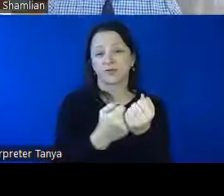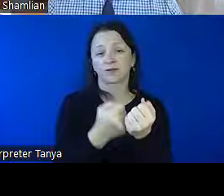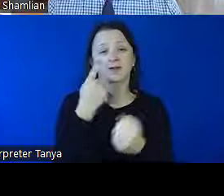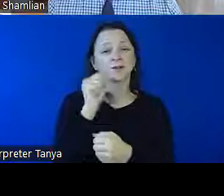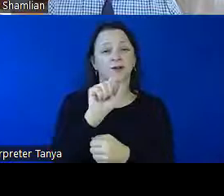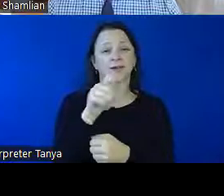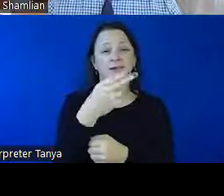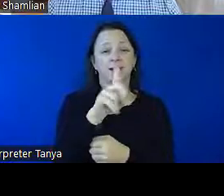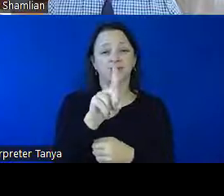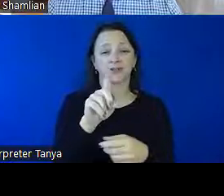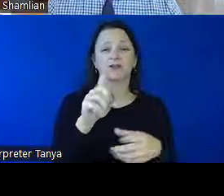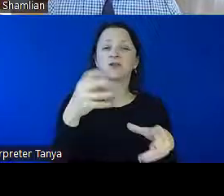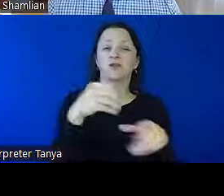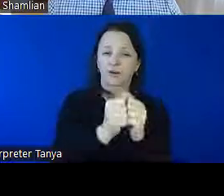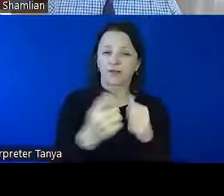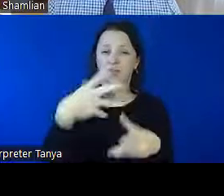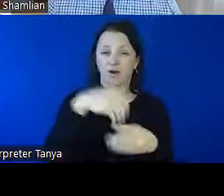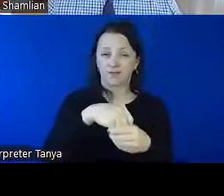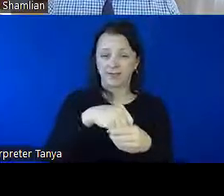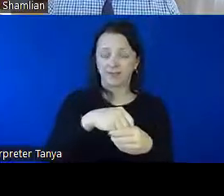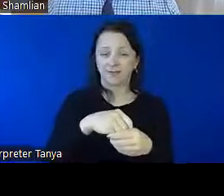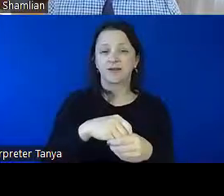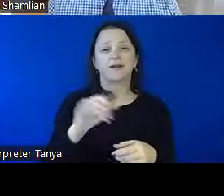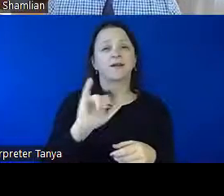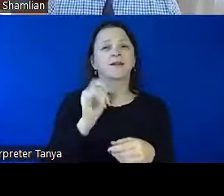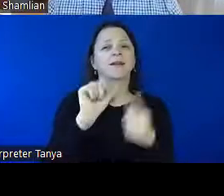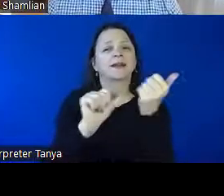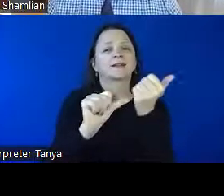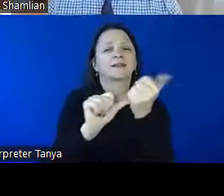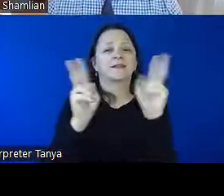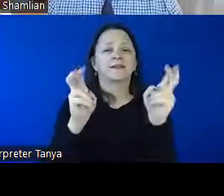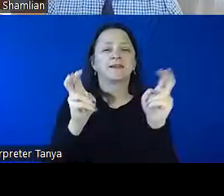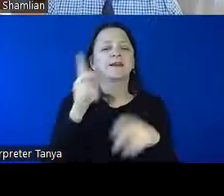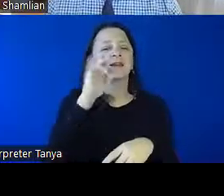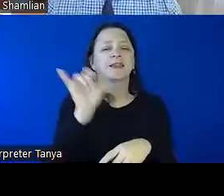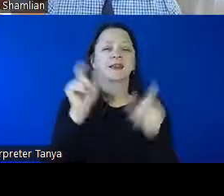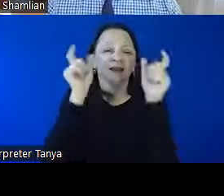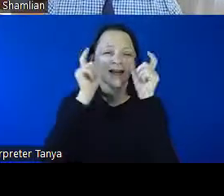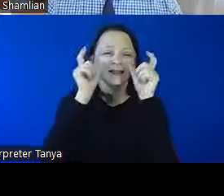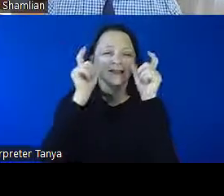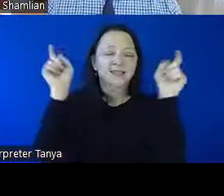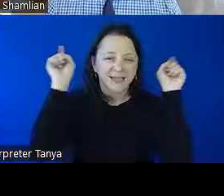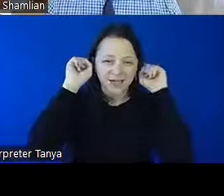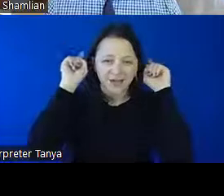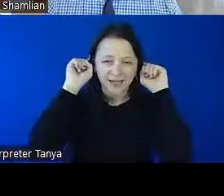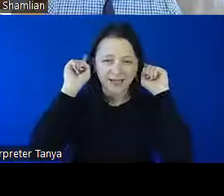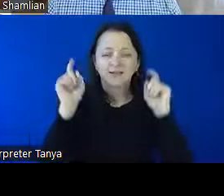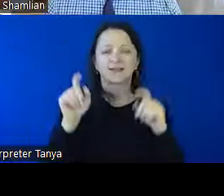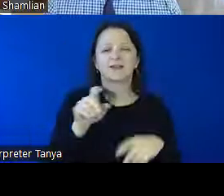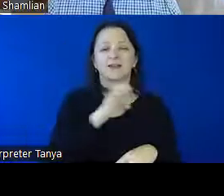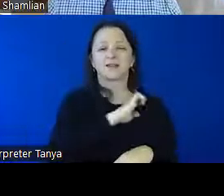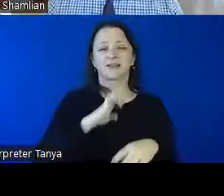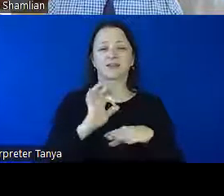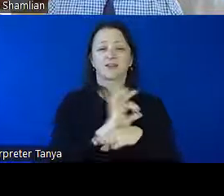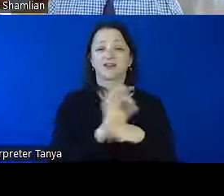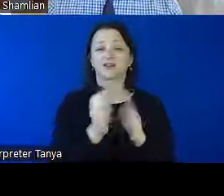autism as kind of like prosthetics, like glasses or hearing aids. Our kids with executive function skills that are delayed